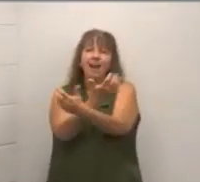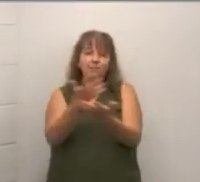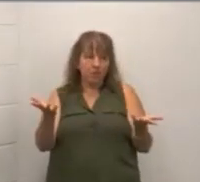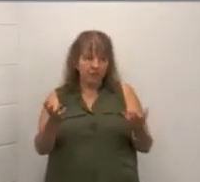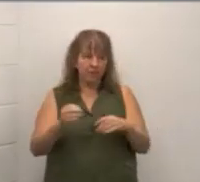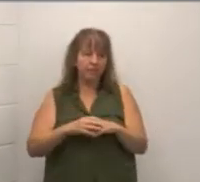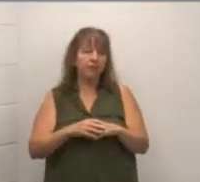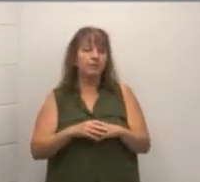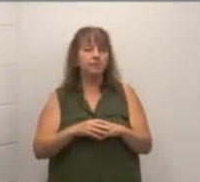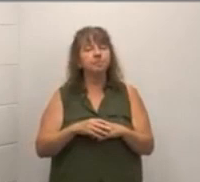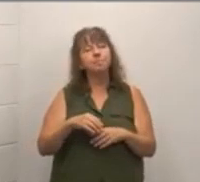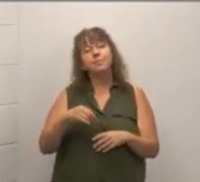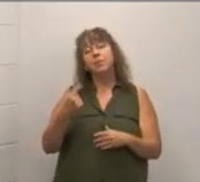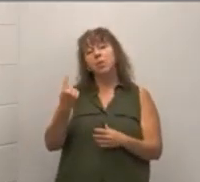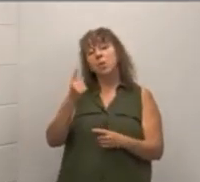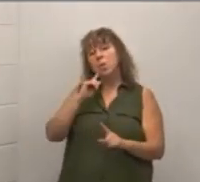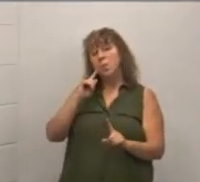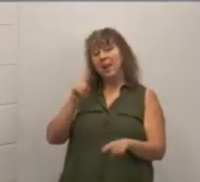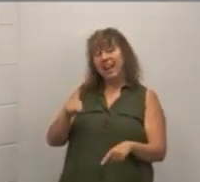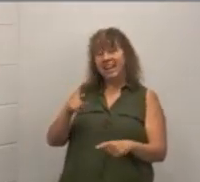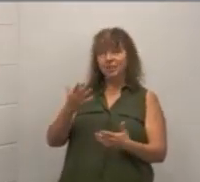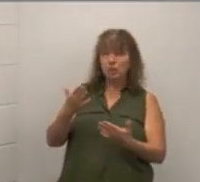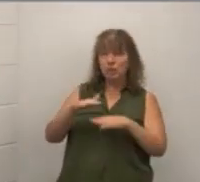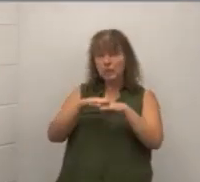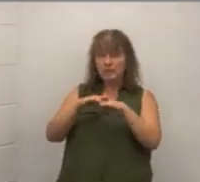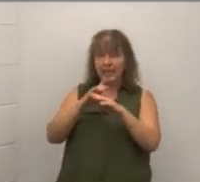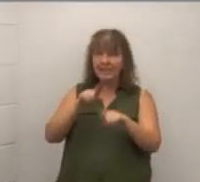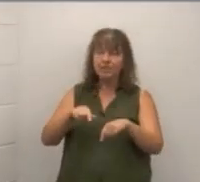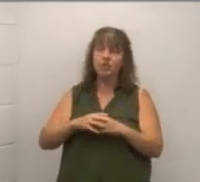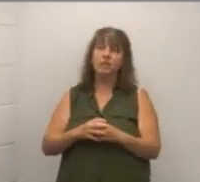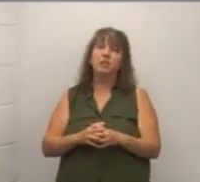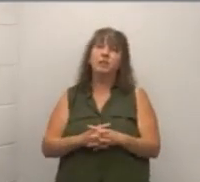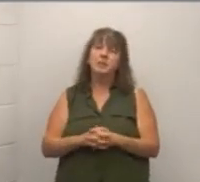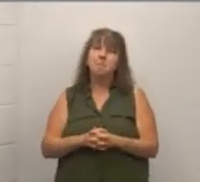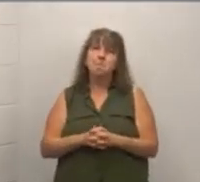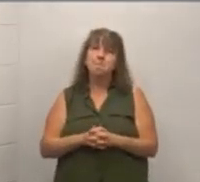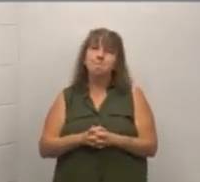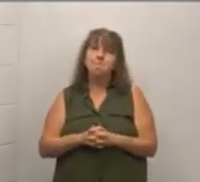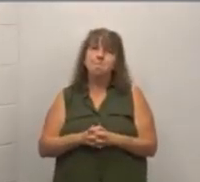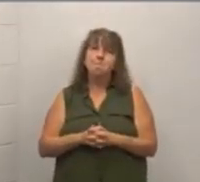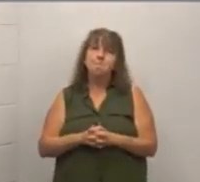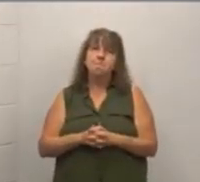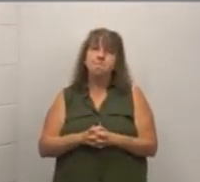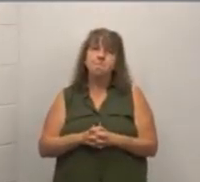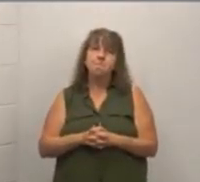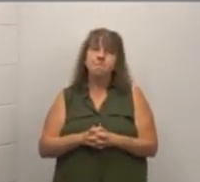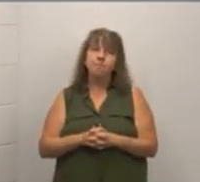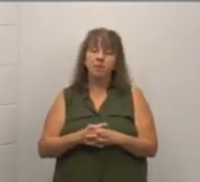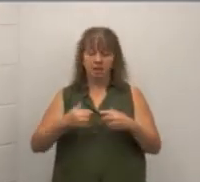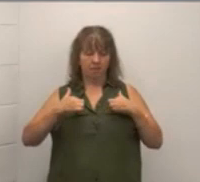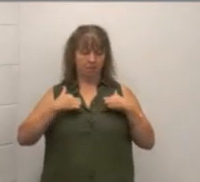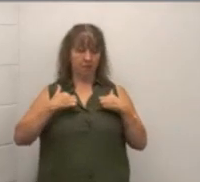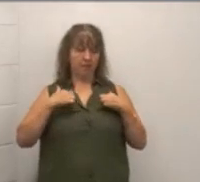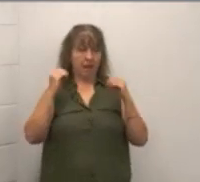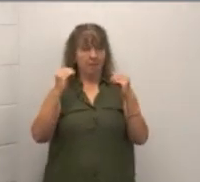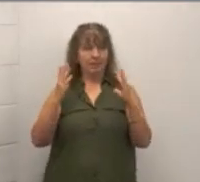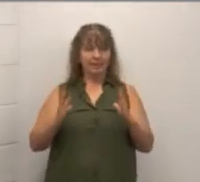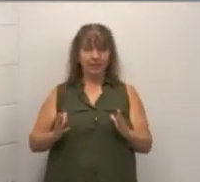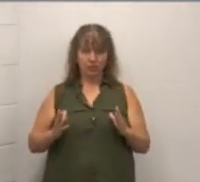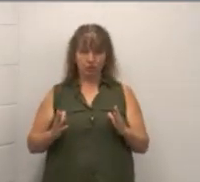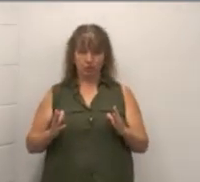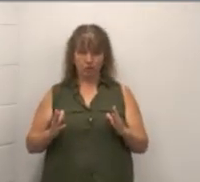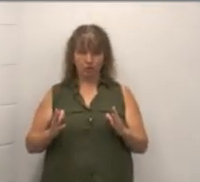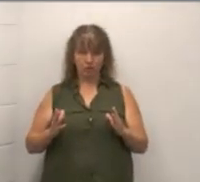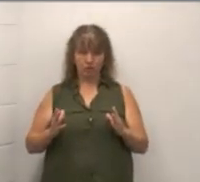part of the answer to this comes down to our belief that when you are a teacher of record, or